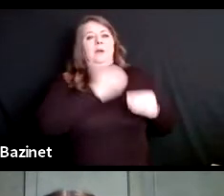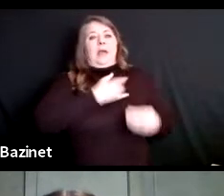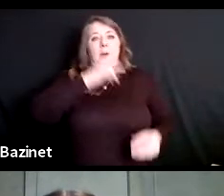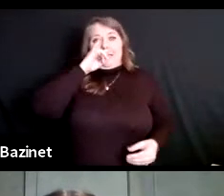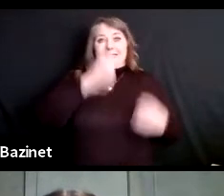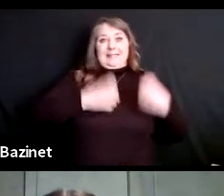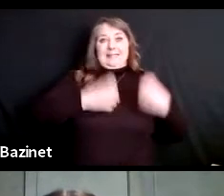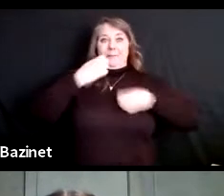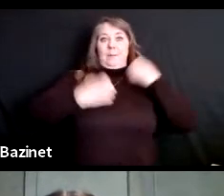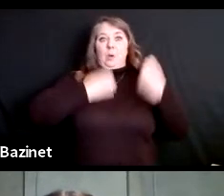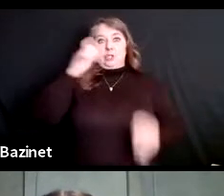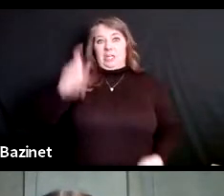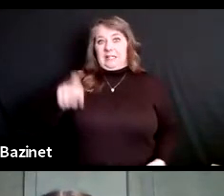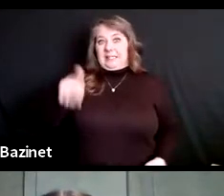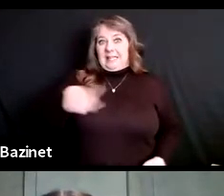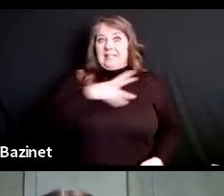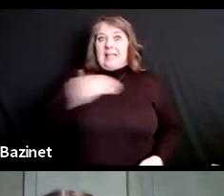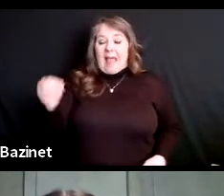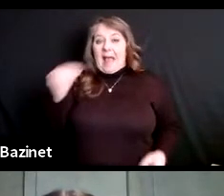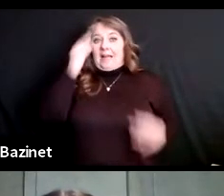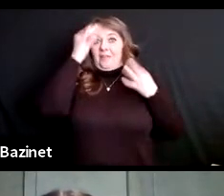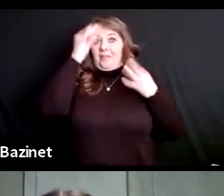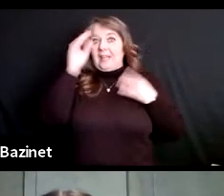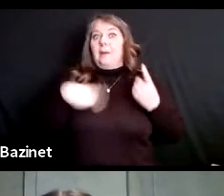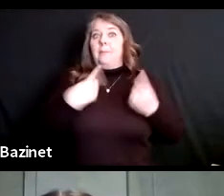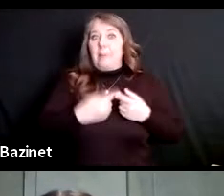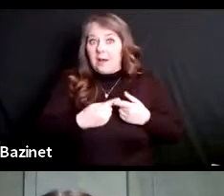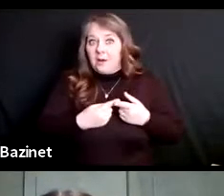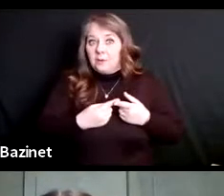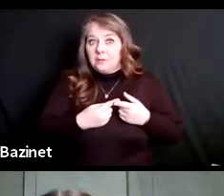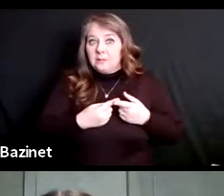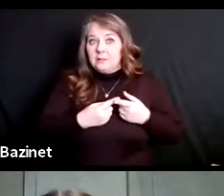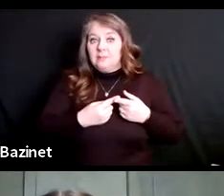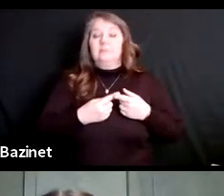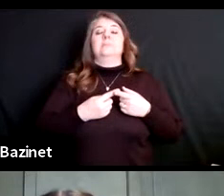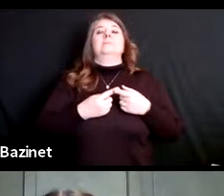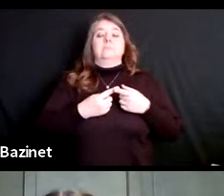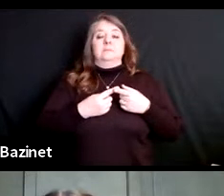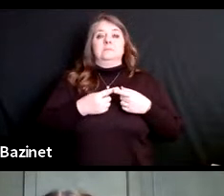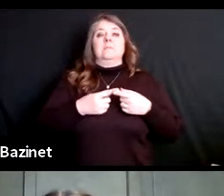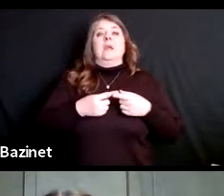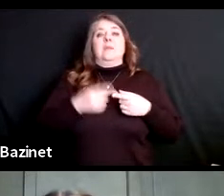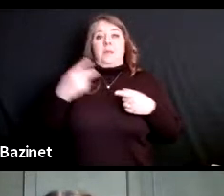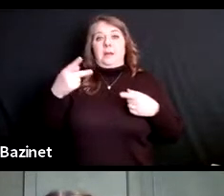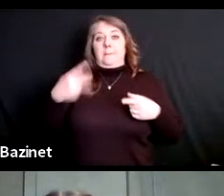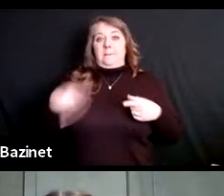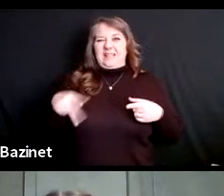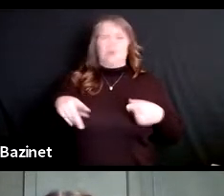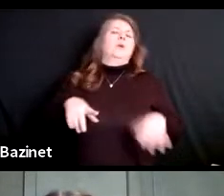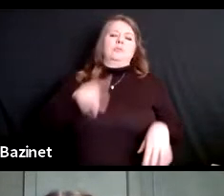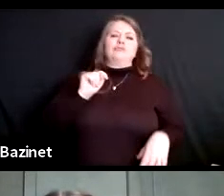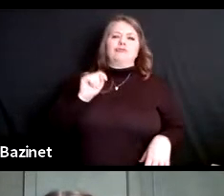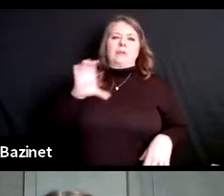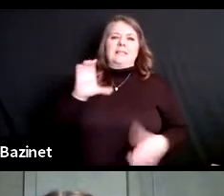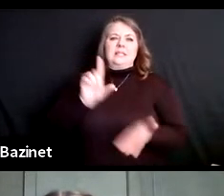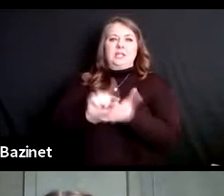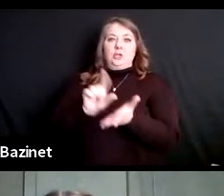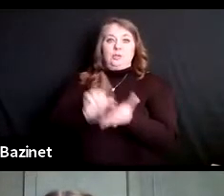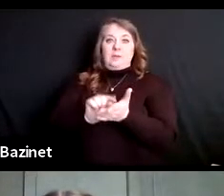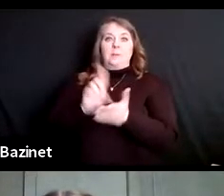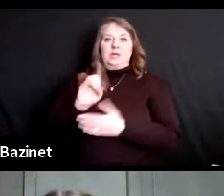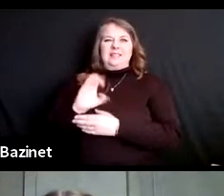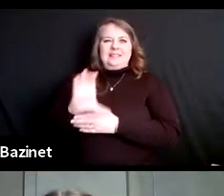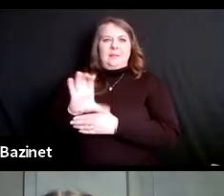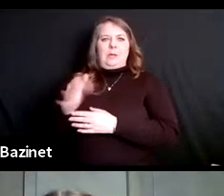but also think about this. In the Pasco paper, Tri-Cities paper, December 19th,